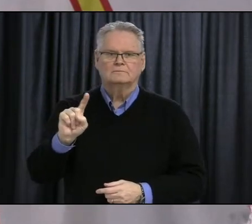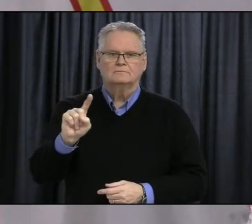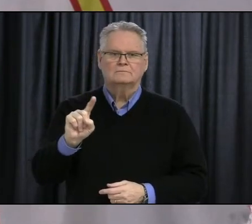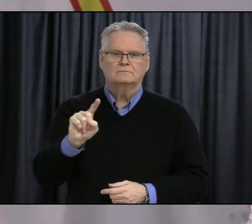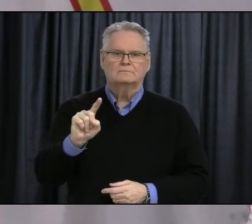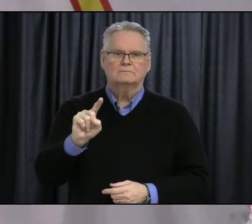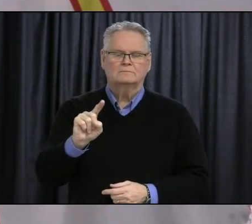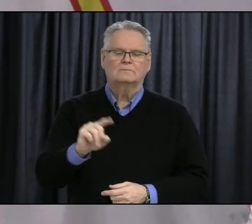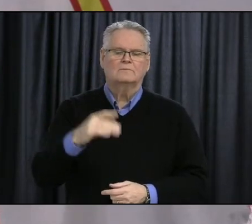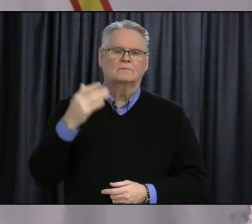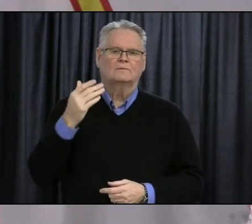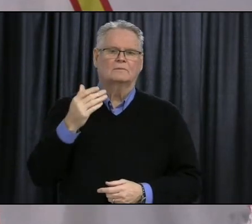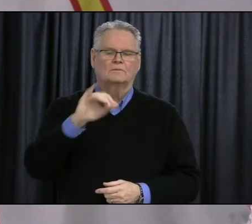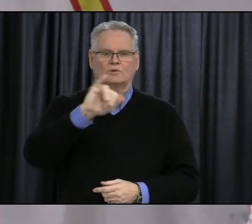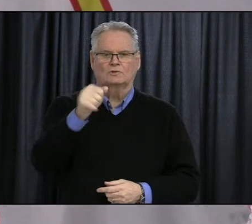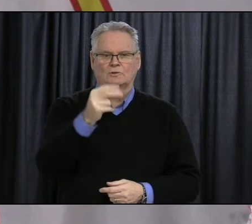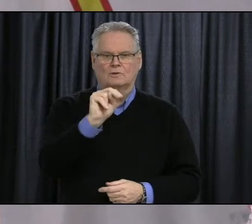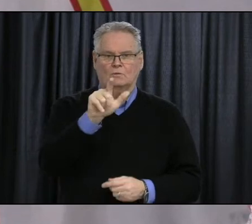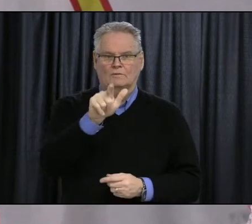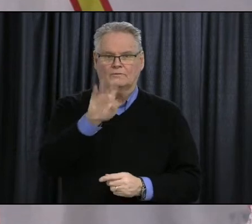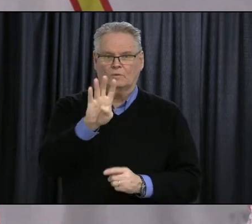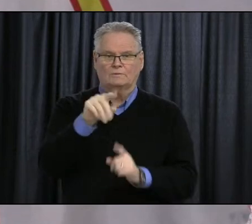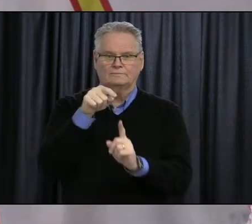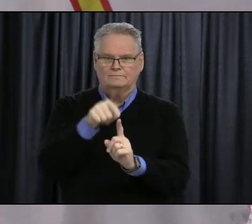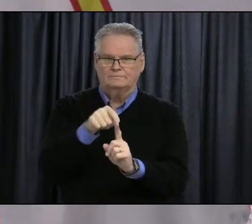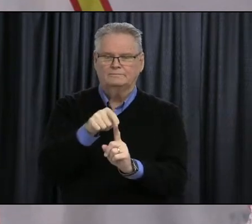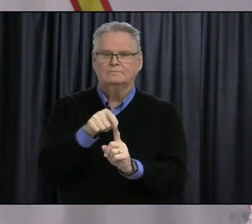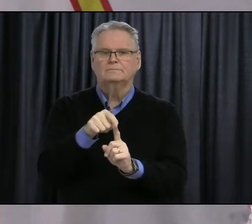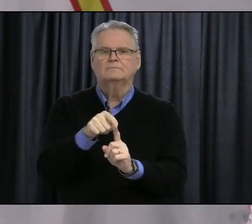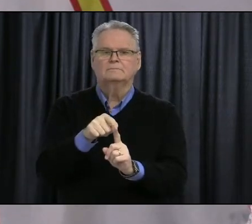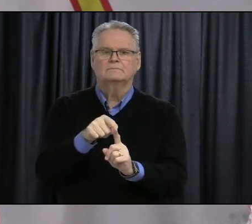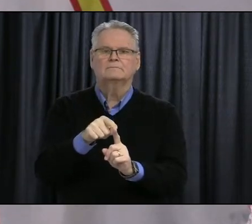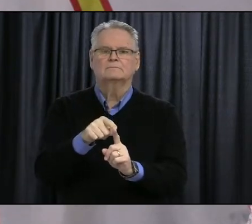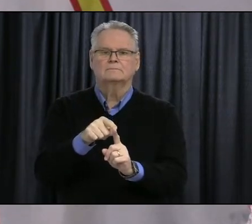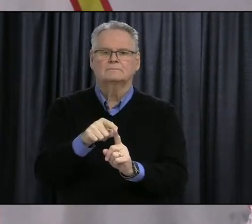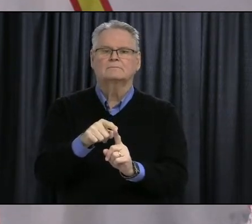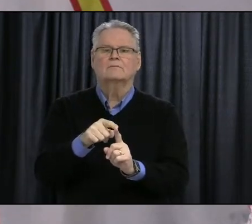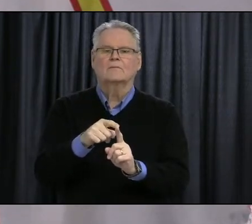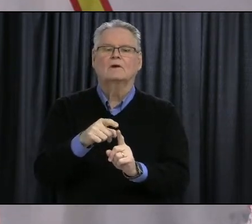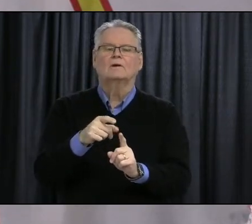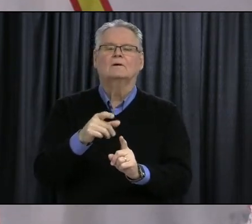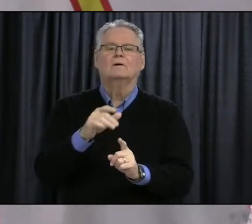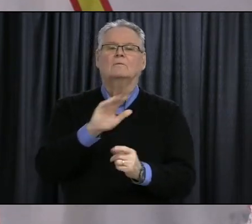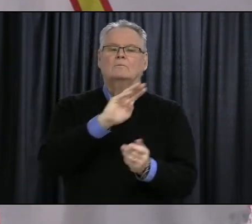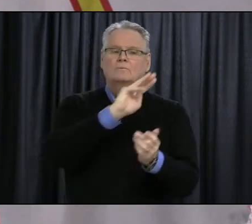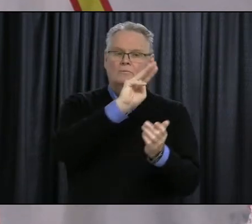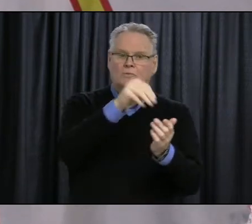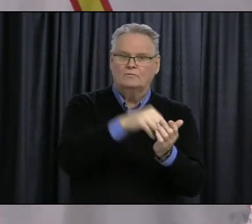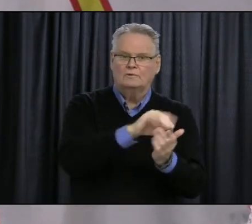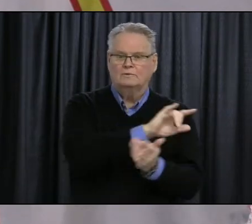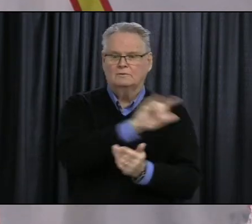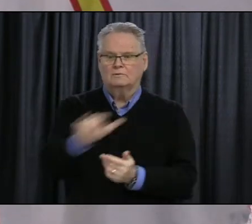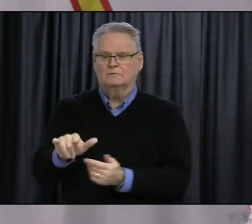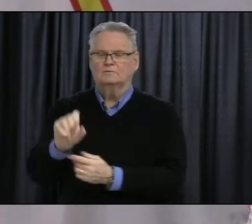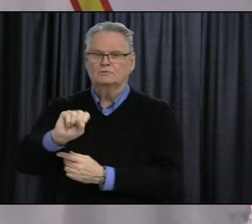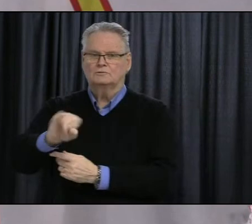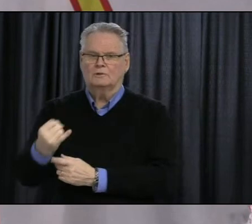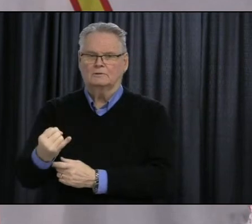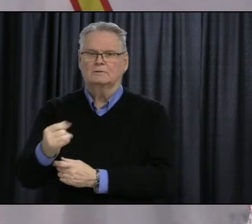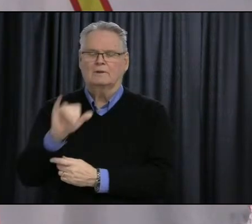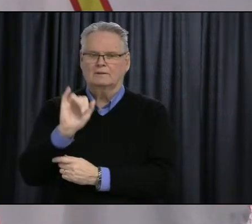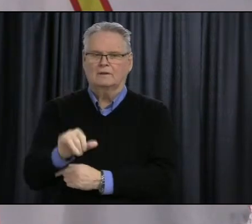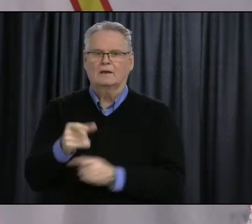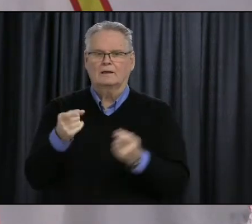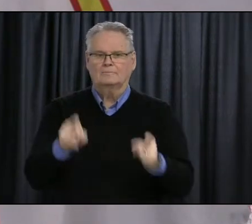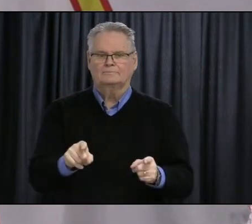possibility of potential exposure on these flights to and from the province. Contact tracing is finished for the case and the individual is